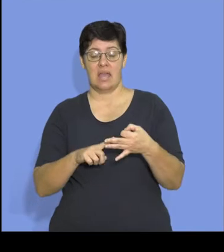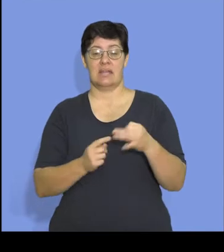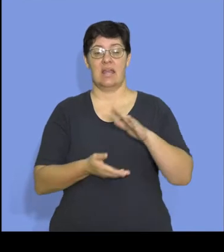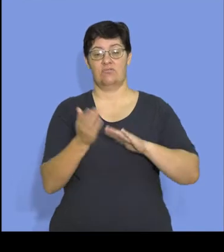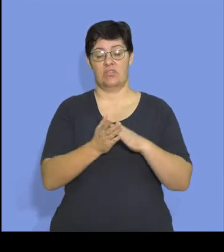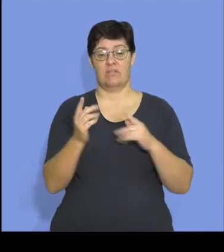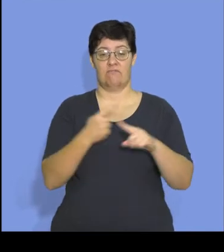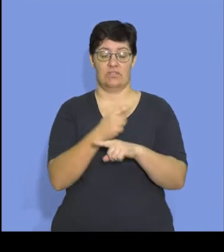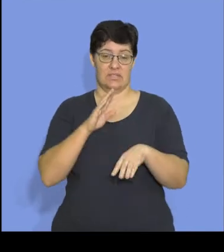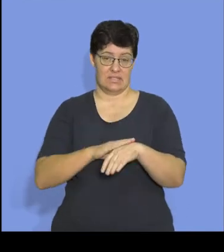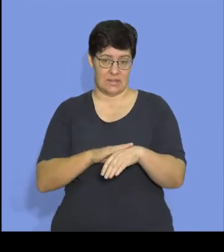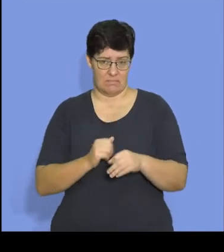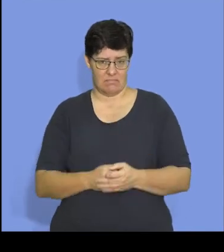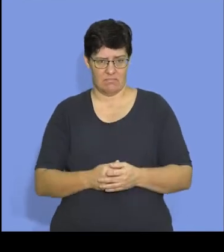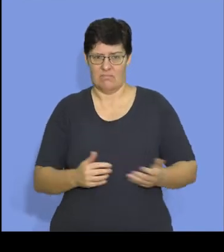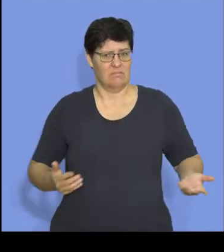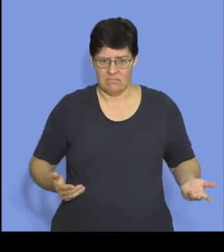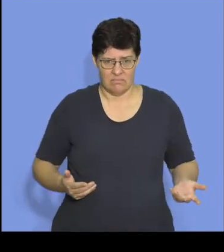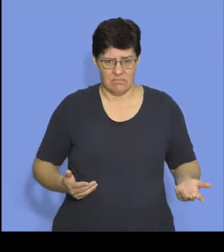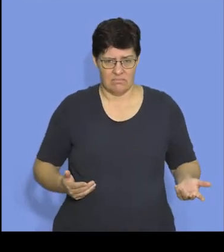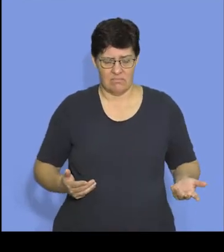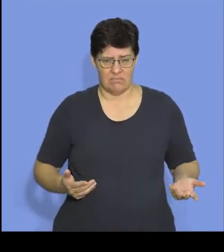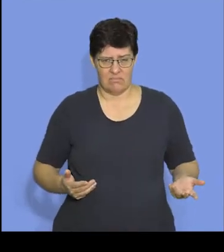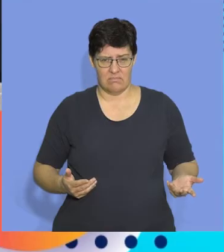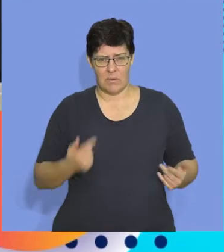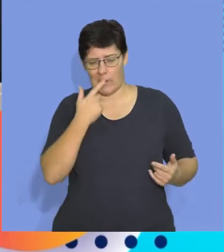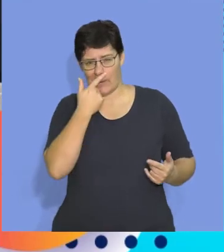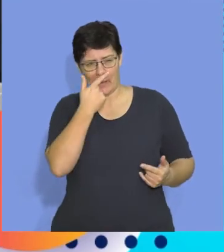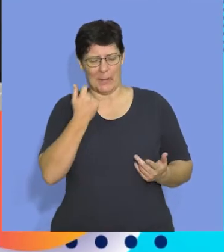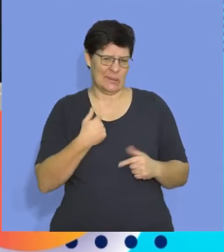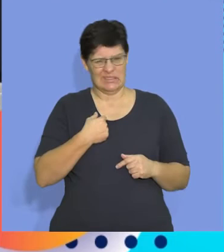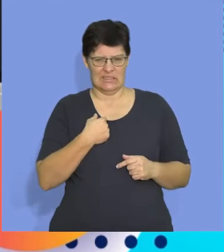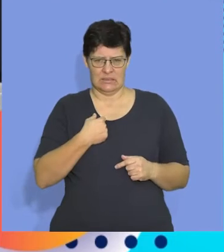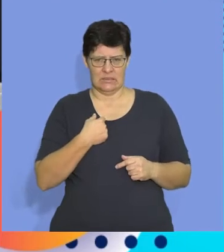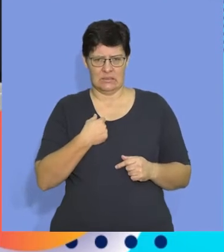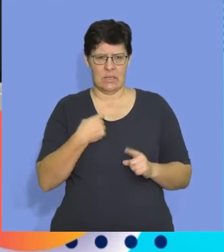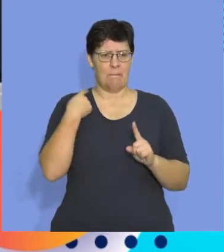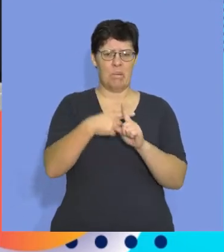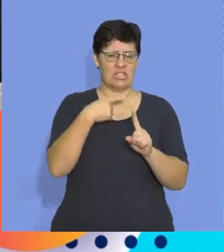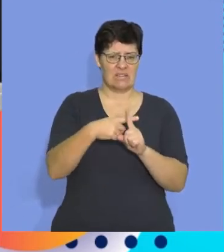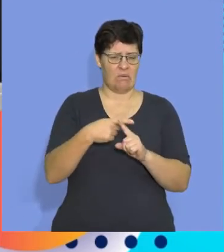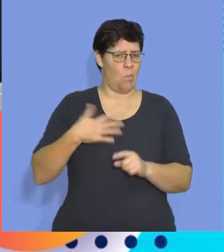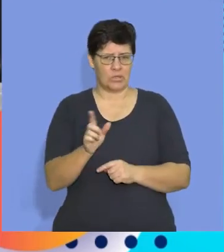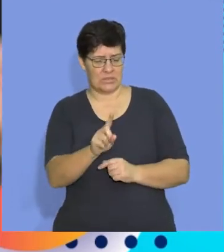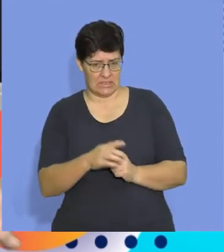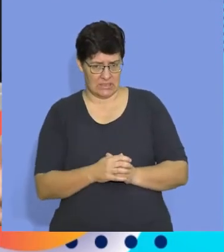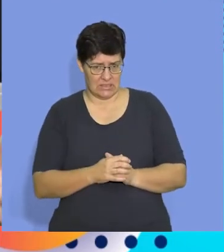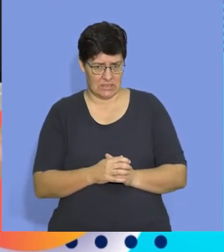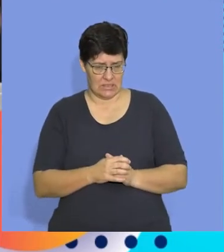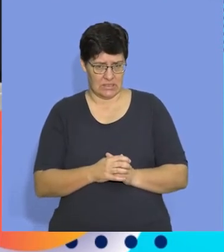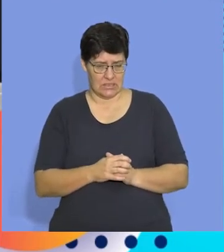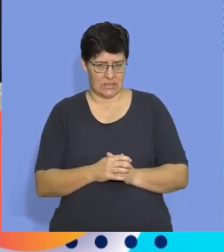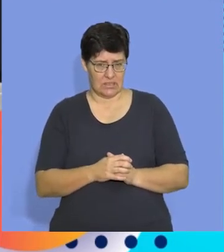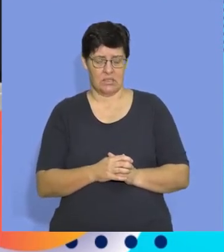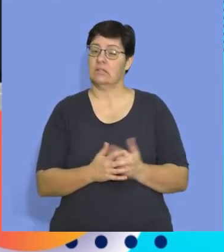time graph. What they haven't said to me is which direction we want as positive. That makes a difference. So